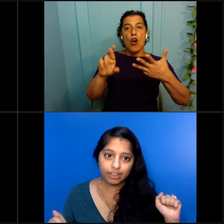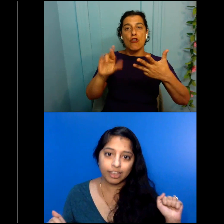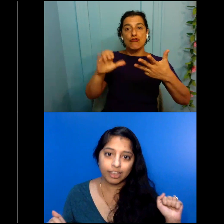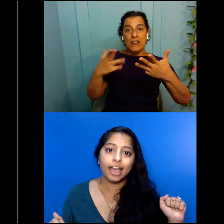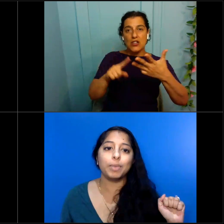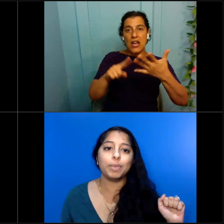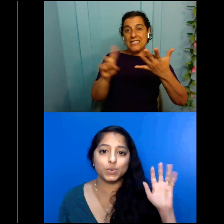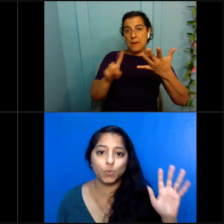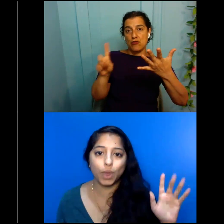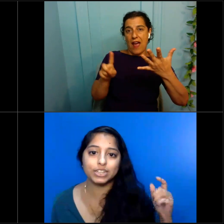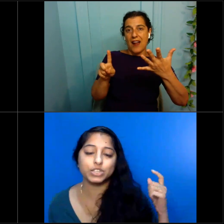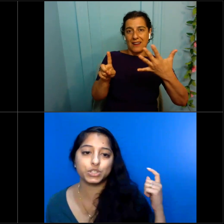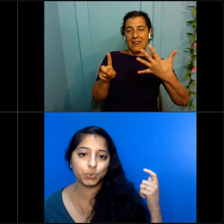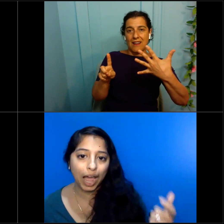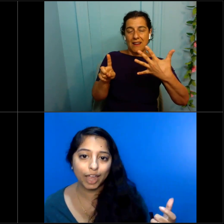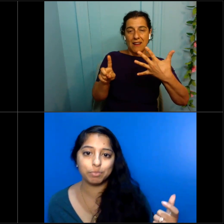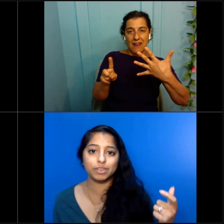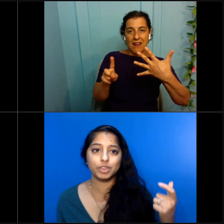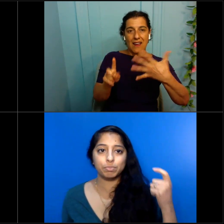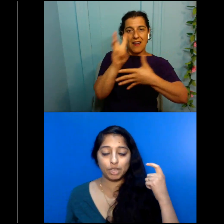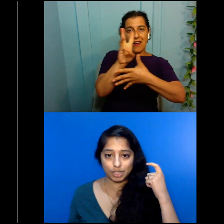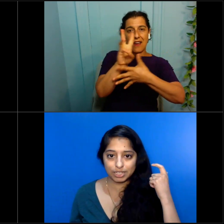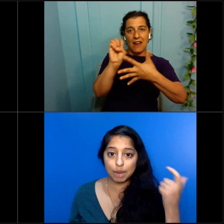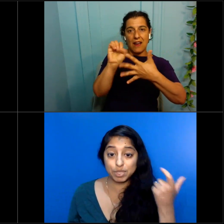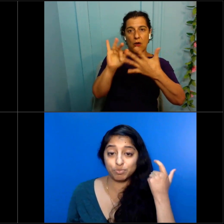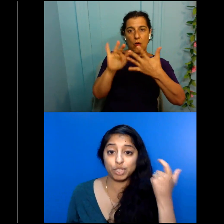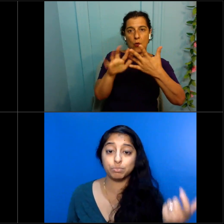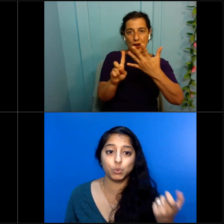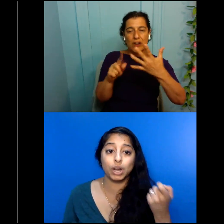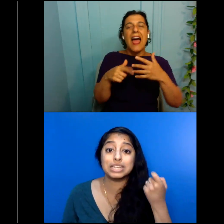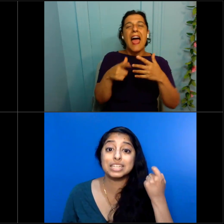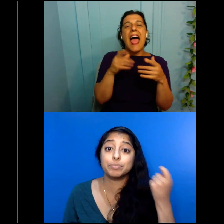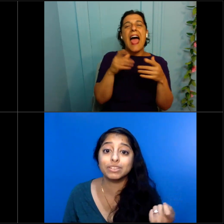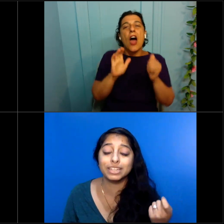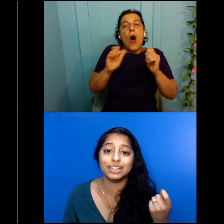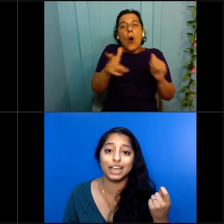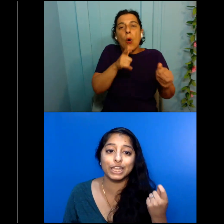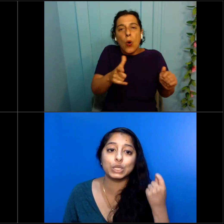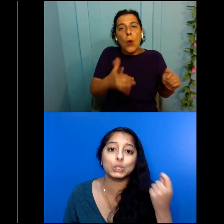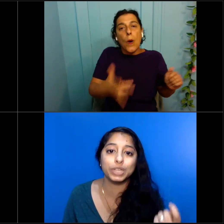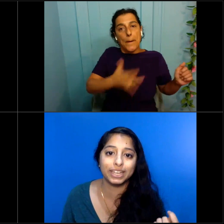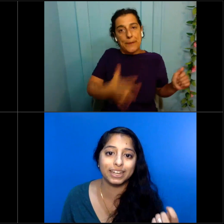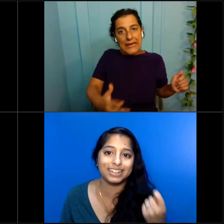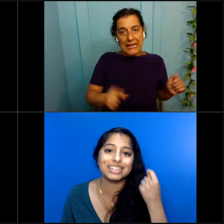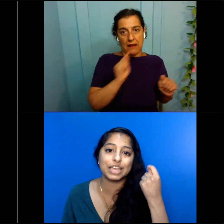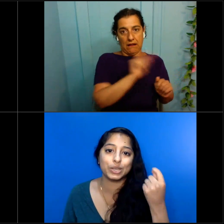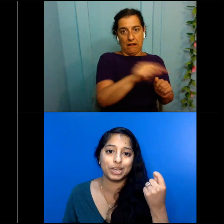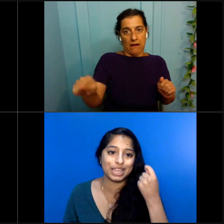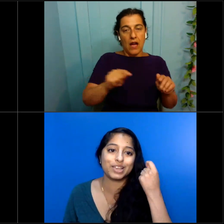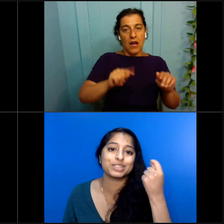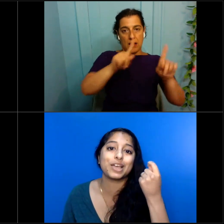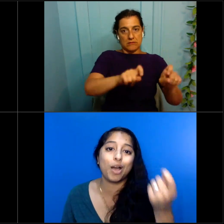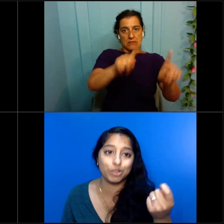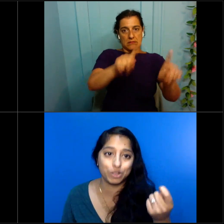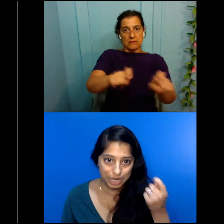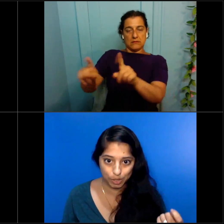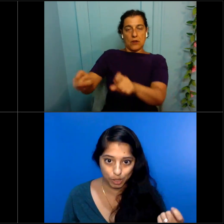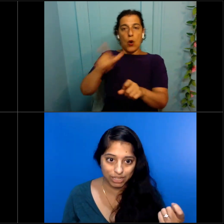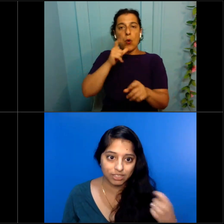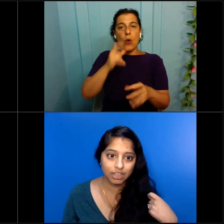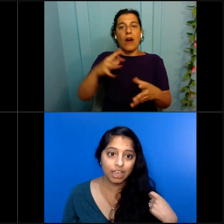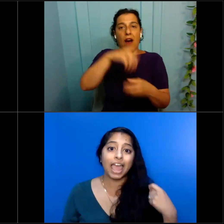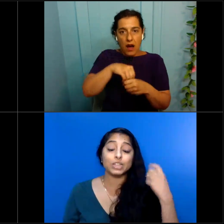Democratic. And it's a way to describe the types of people who are typically included in